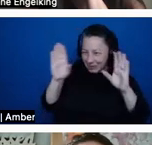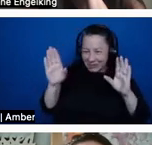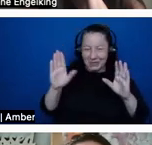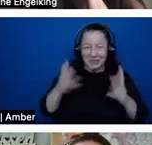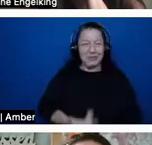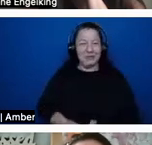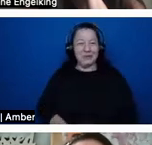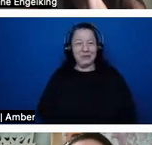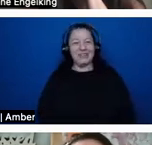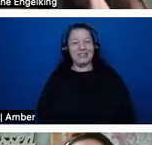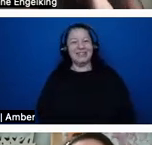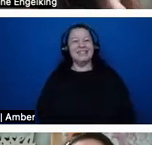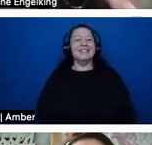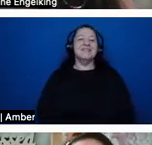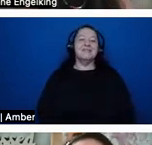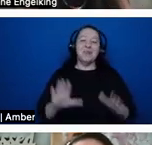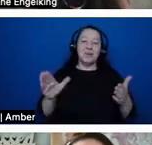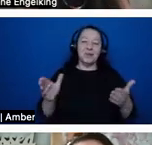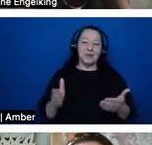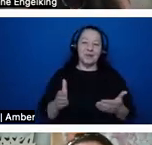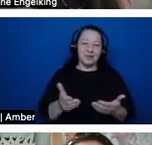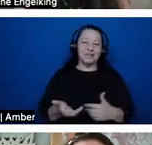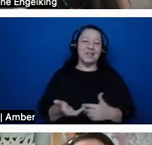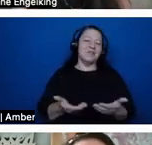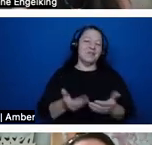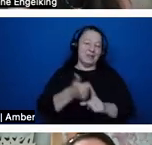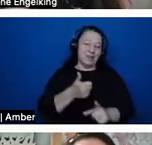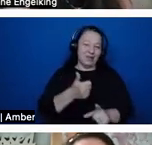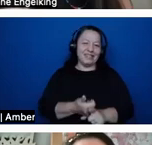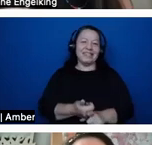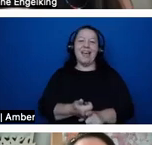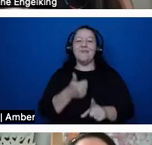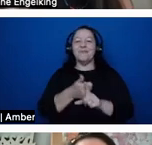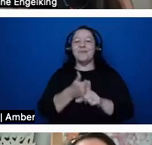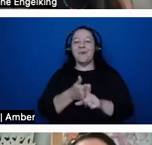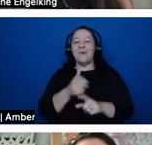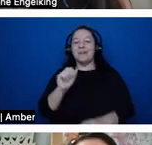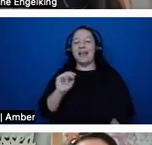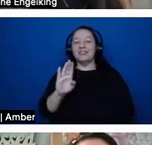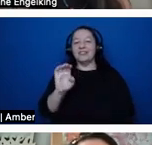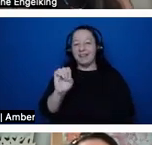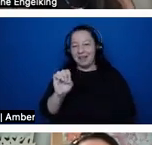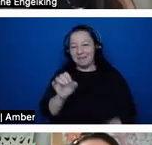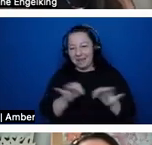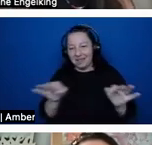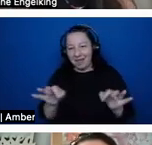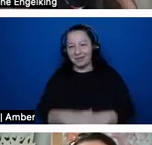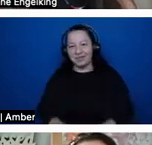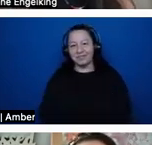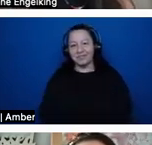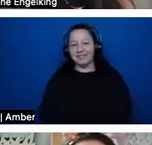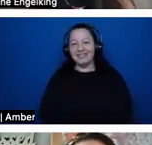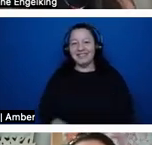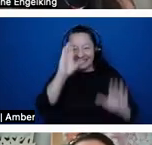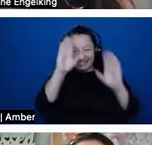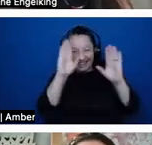Duk, Makwa, Ganuakwe, Indigu, Anna Goldtooth, Indigenous Cause, Bemidjigamog, and Donjaba. Hi, everybody.